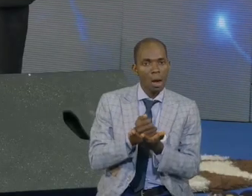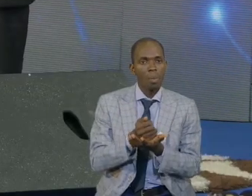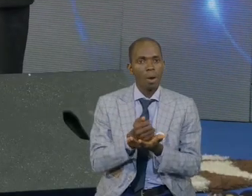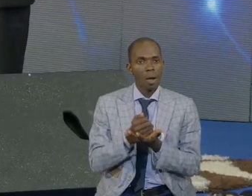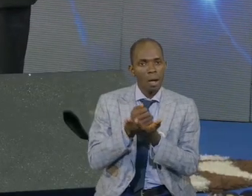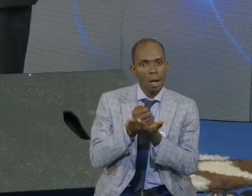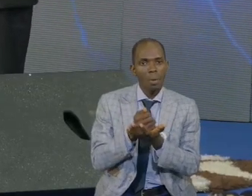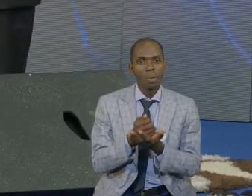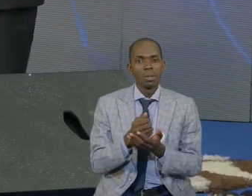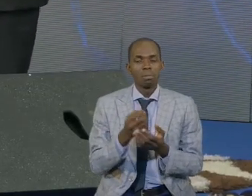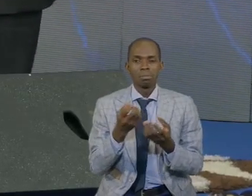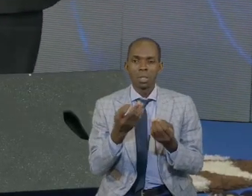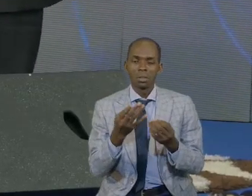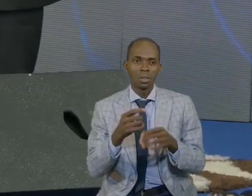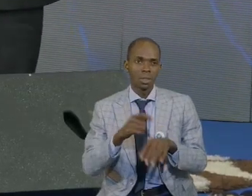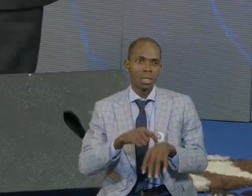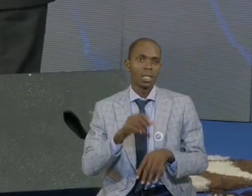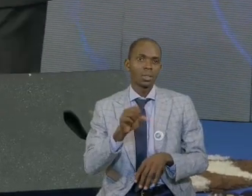of times.